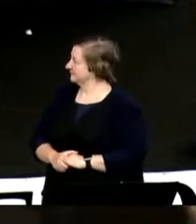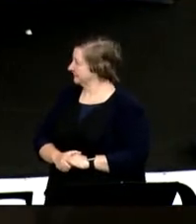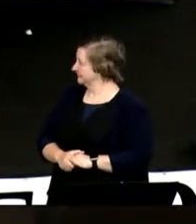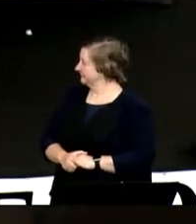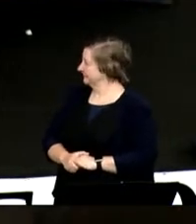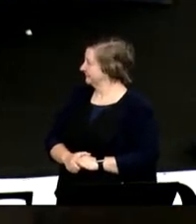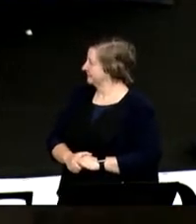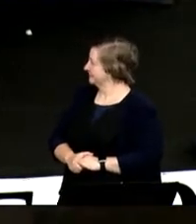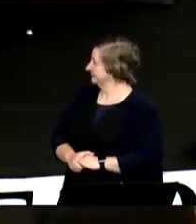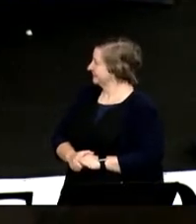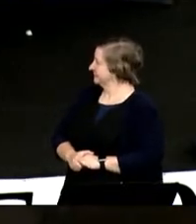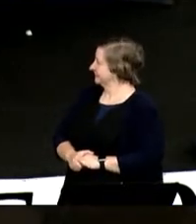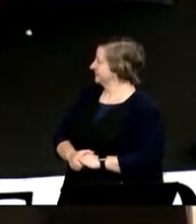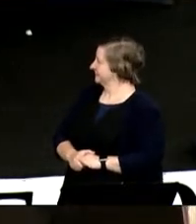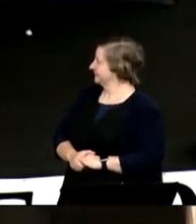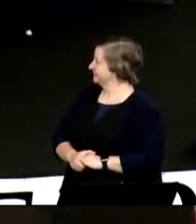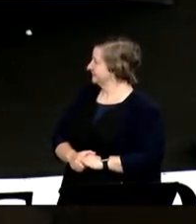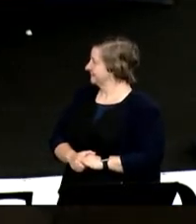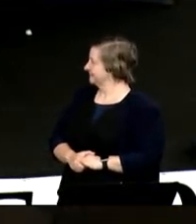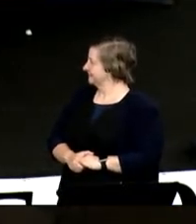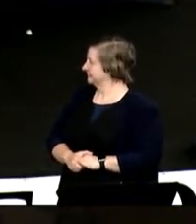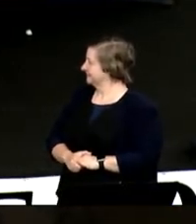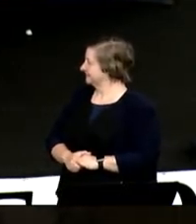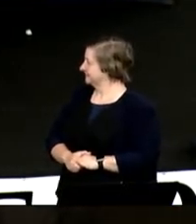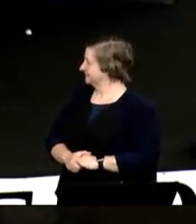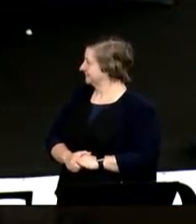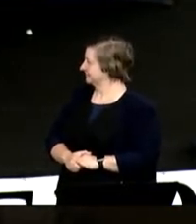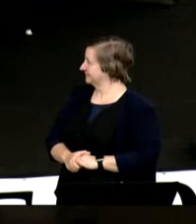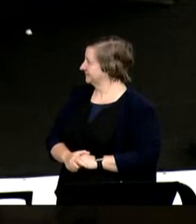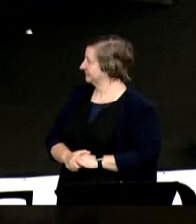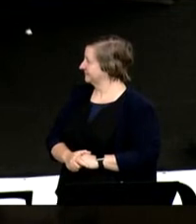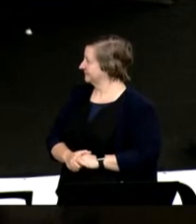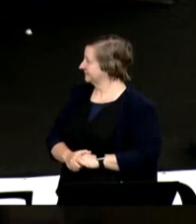Okay. You ready, Dima?